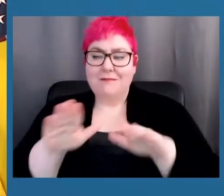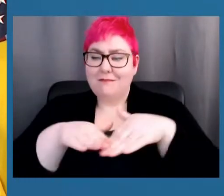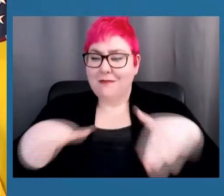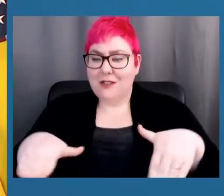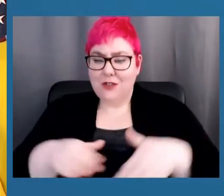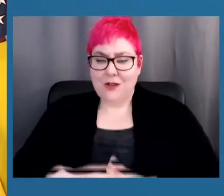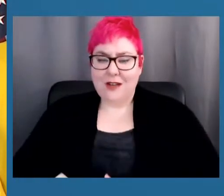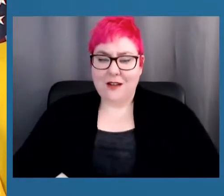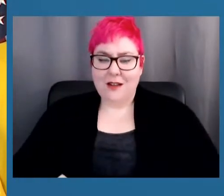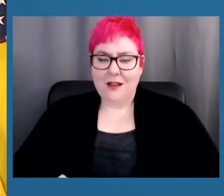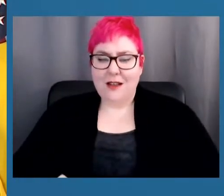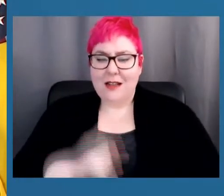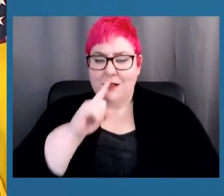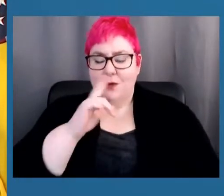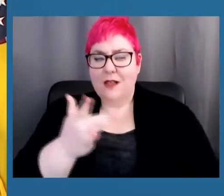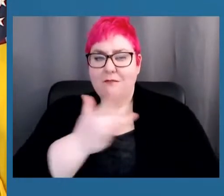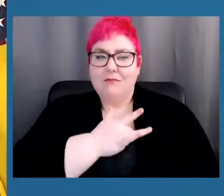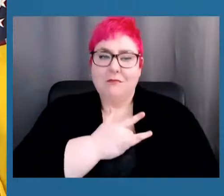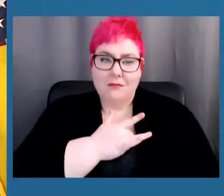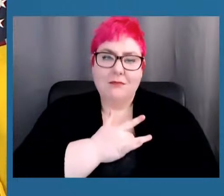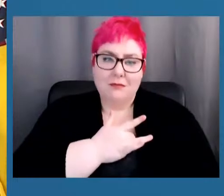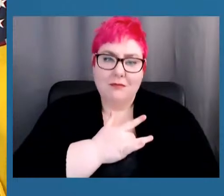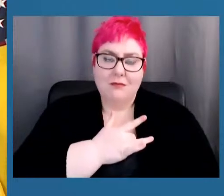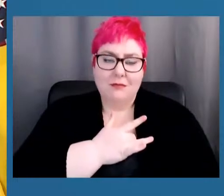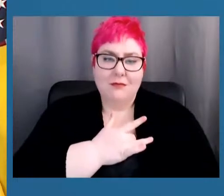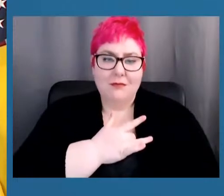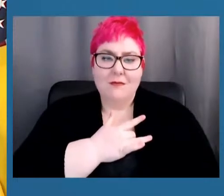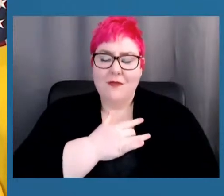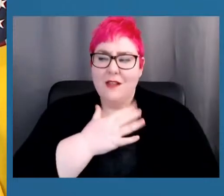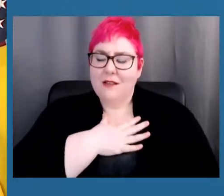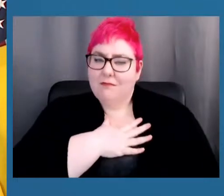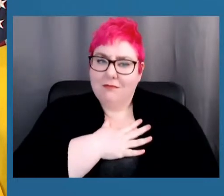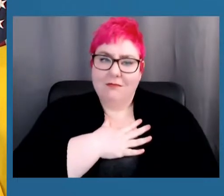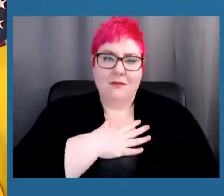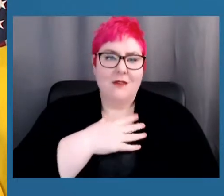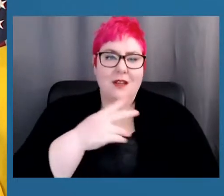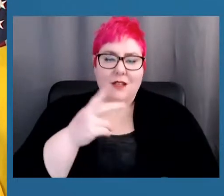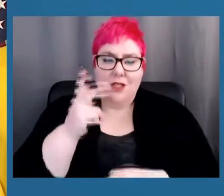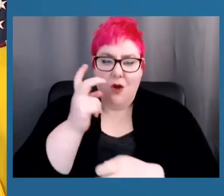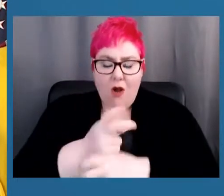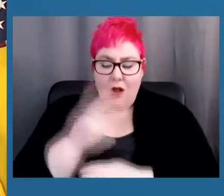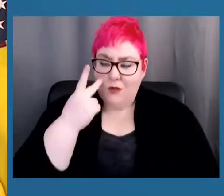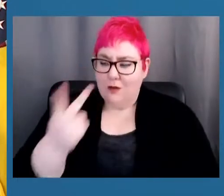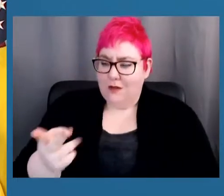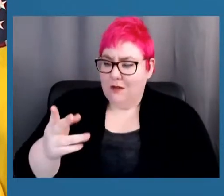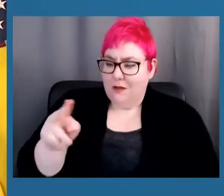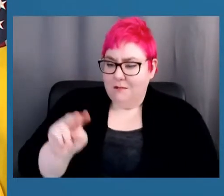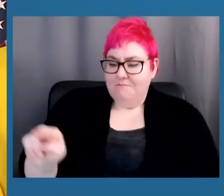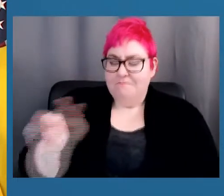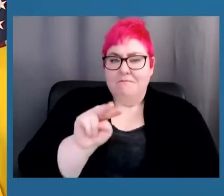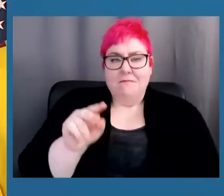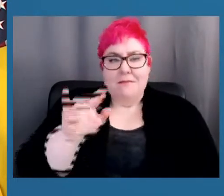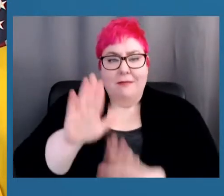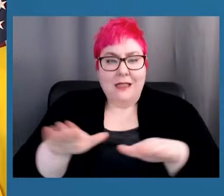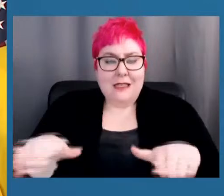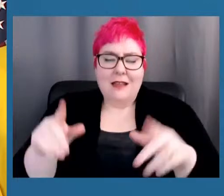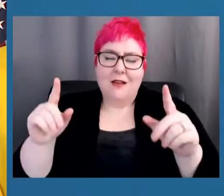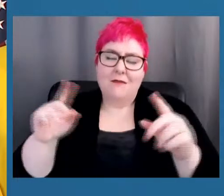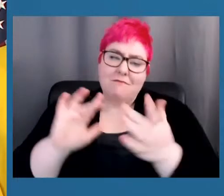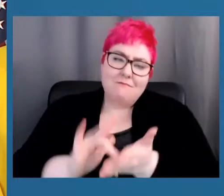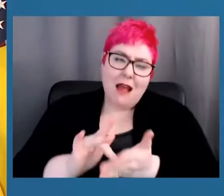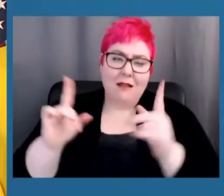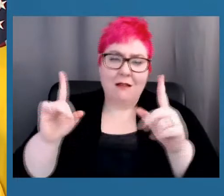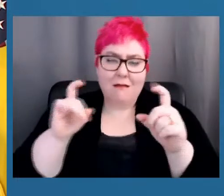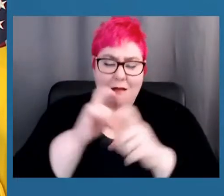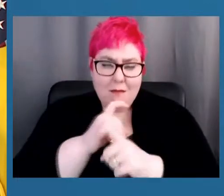it was really touching. It's hard to see kids that are just in such challenging places because of medically complex conditions.